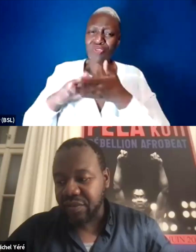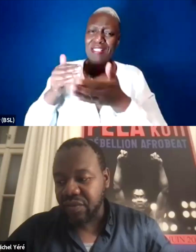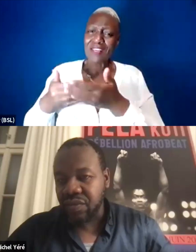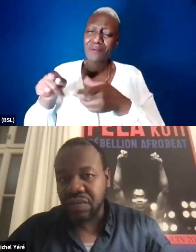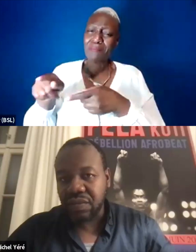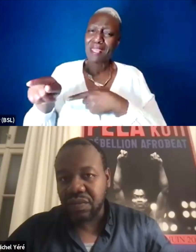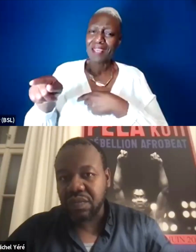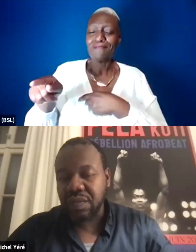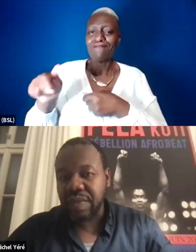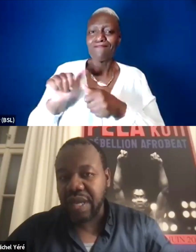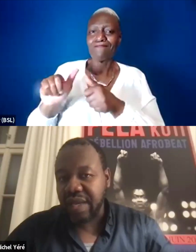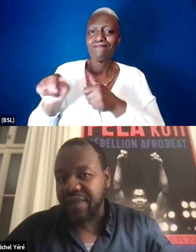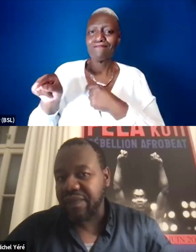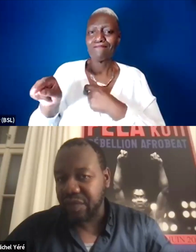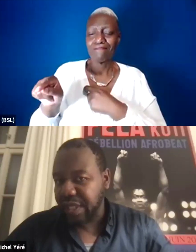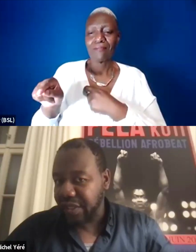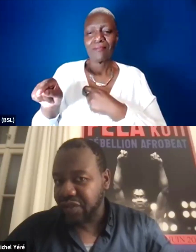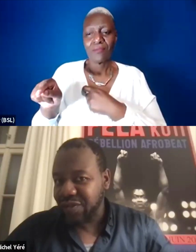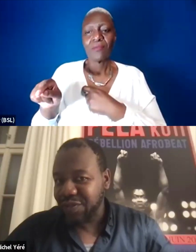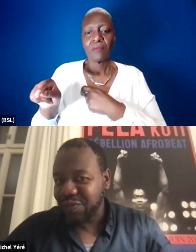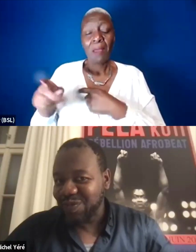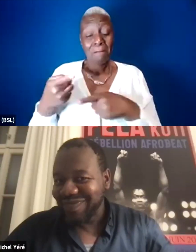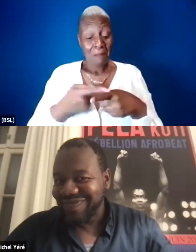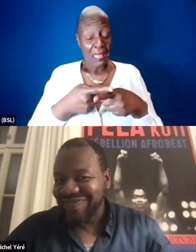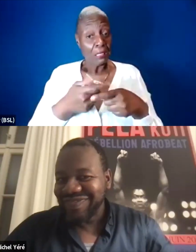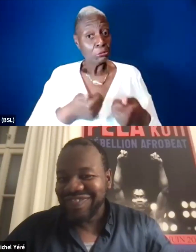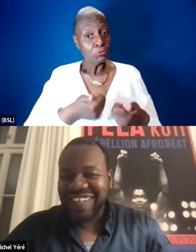I do have good English,